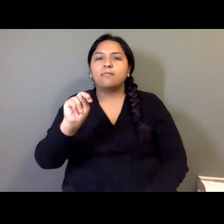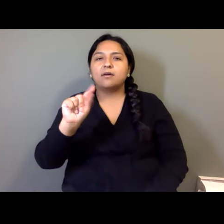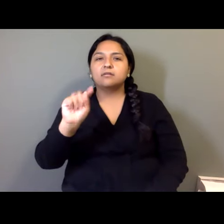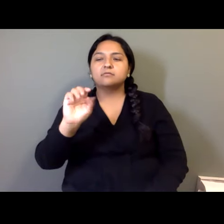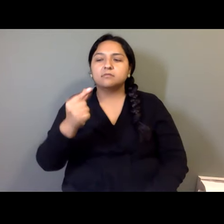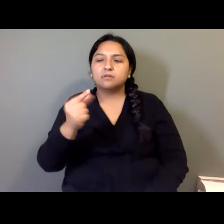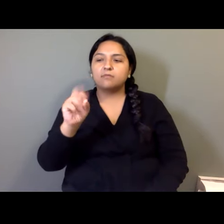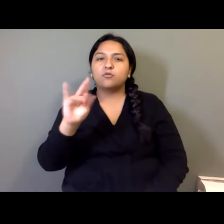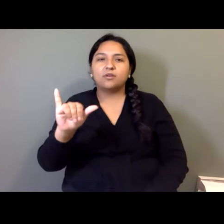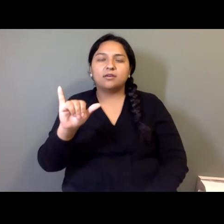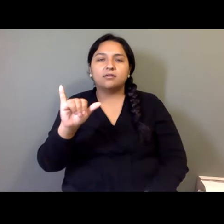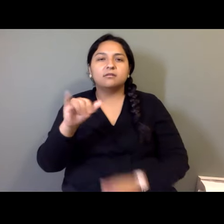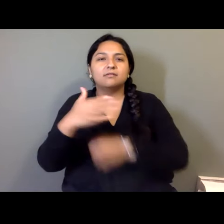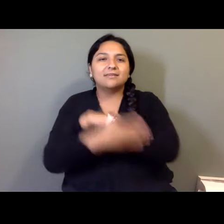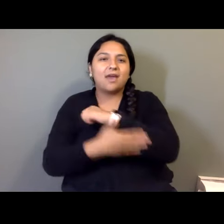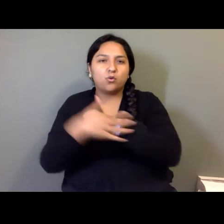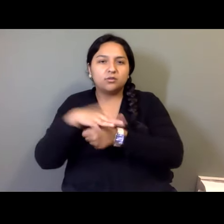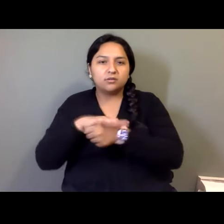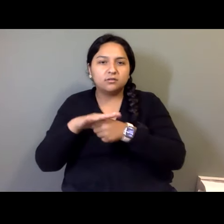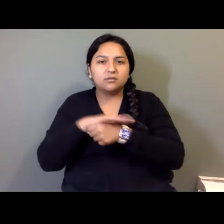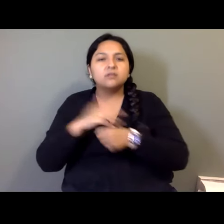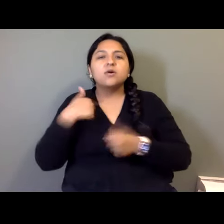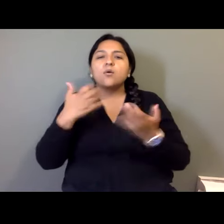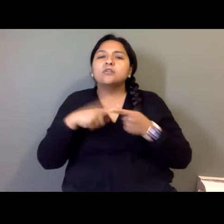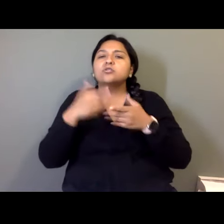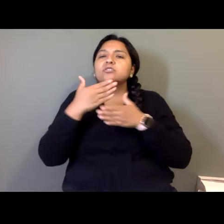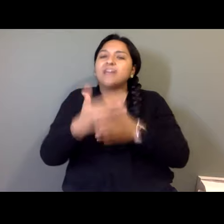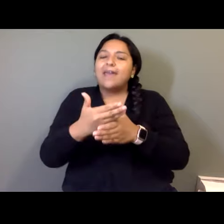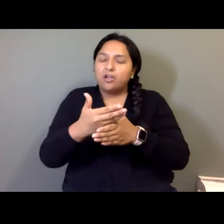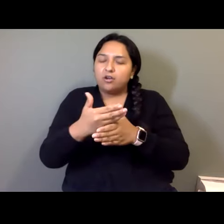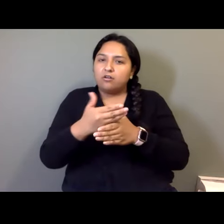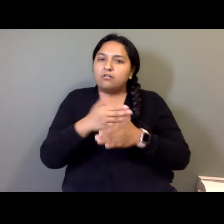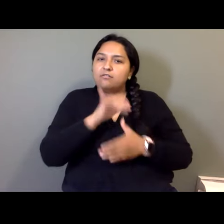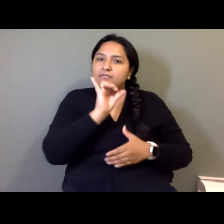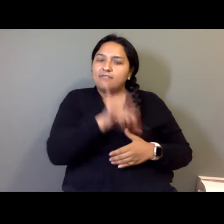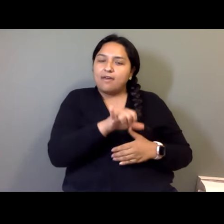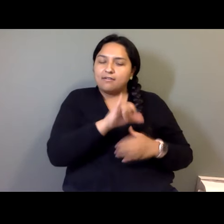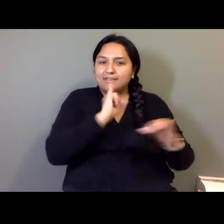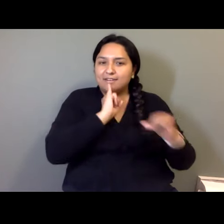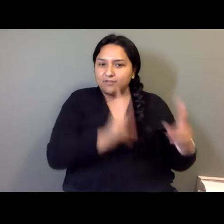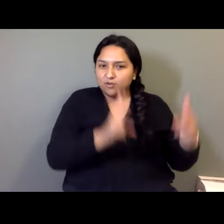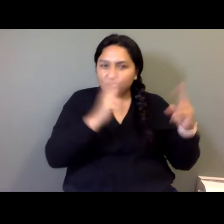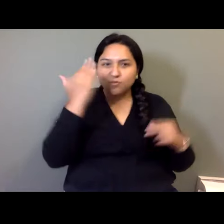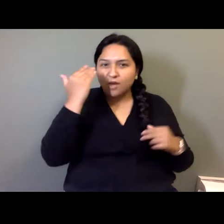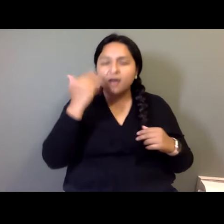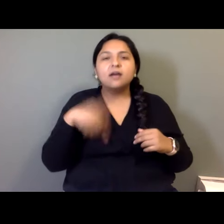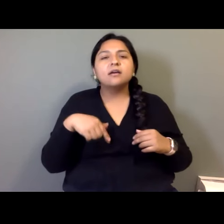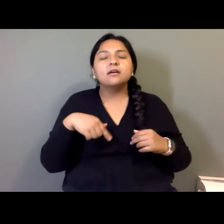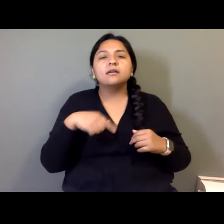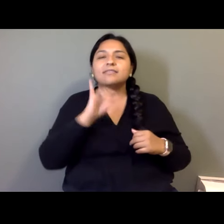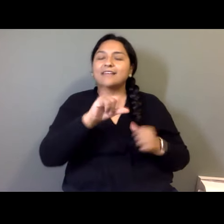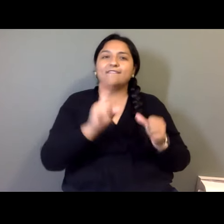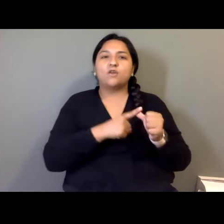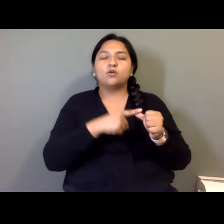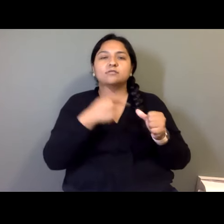And I think I wanted to share this piece because it was the first piece that I actually got to talk to someone who